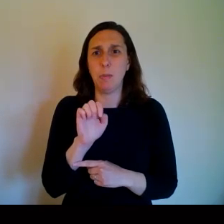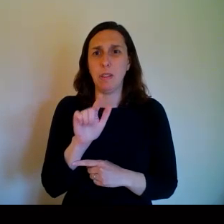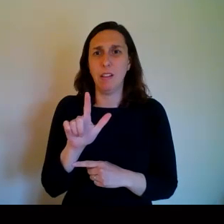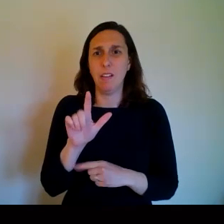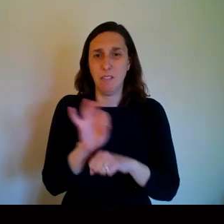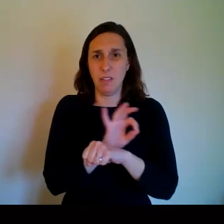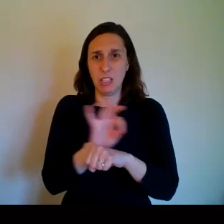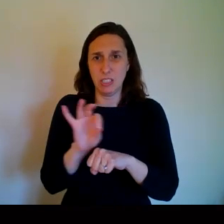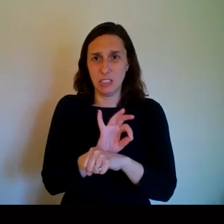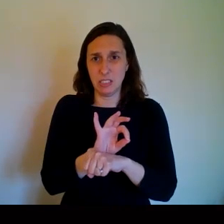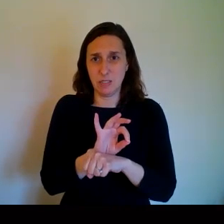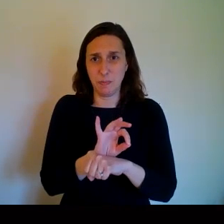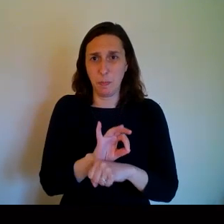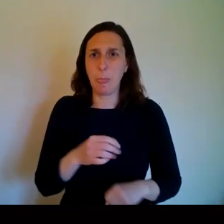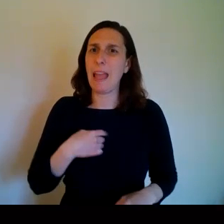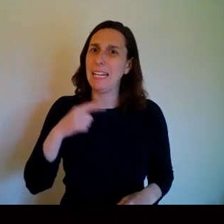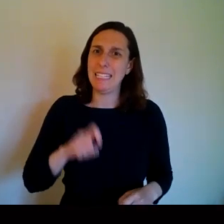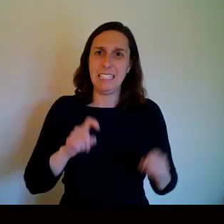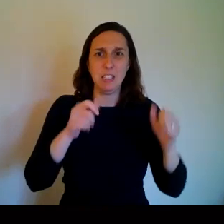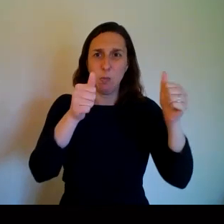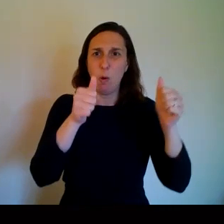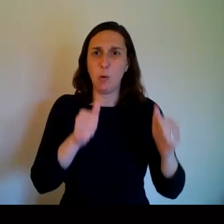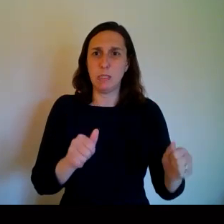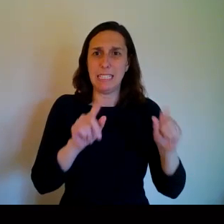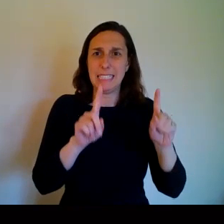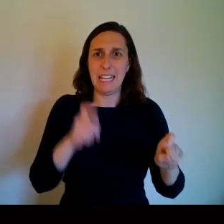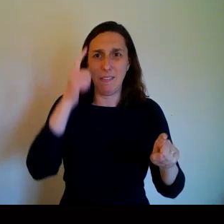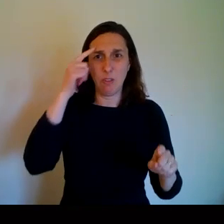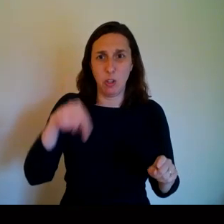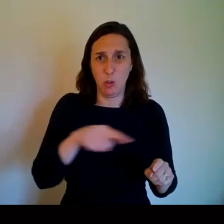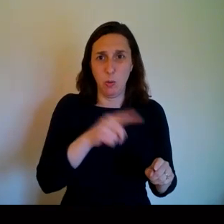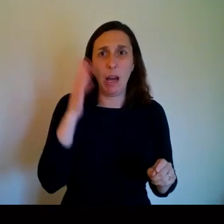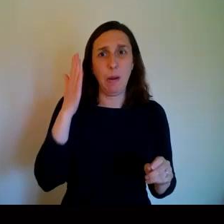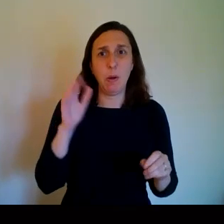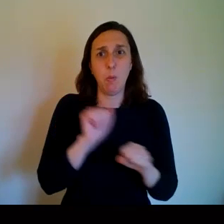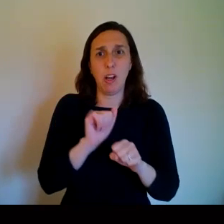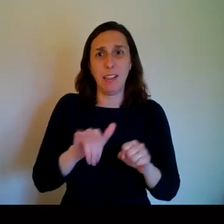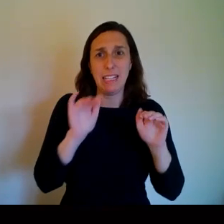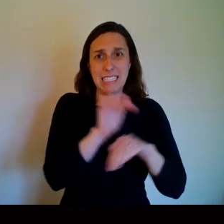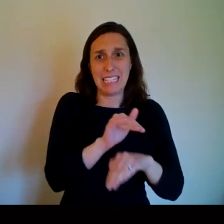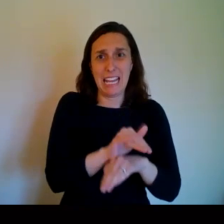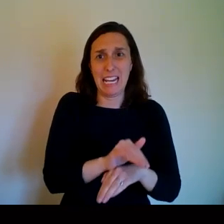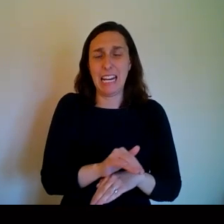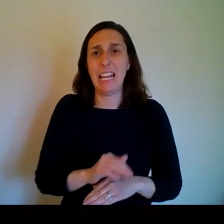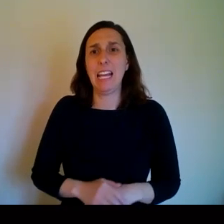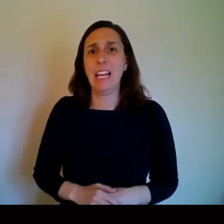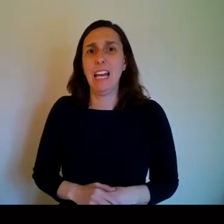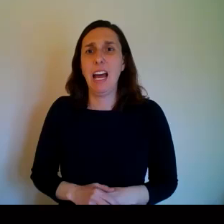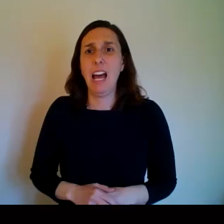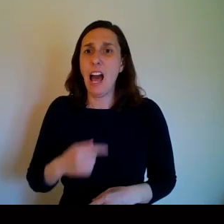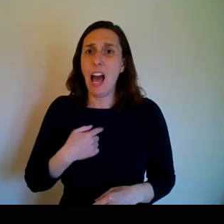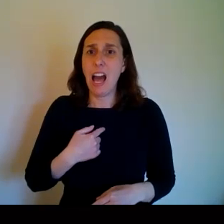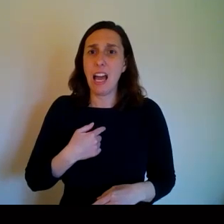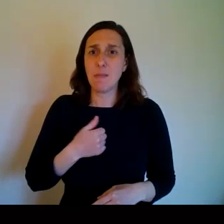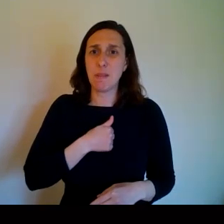I have to post an exam for you guys. I'll get that in tonight. I wrote it. I always take the